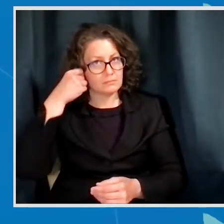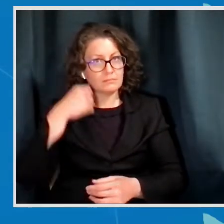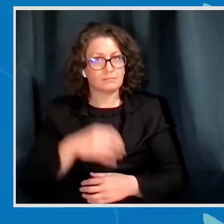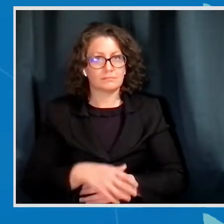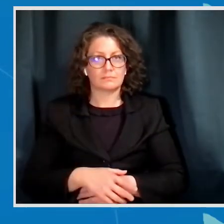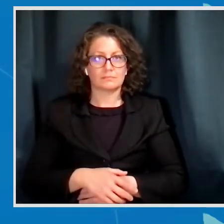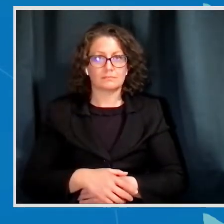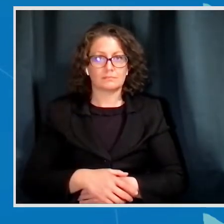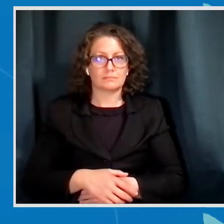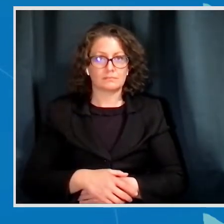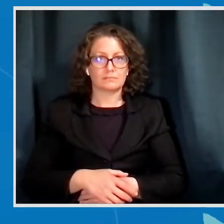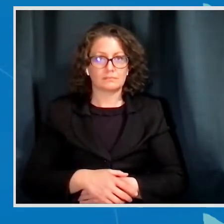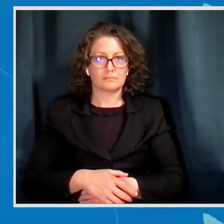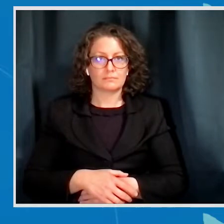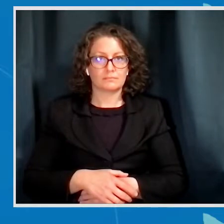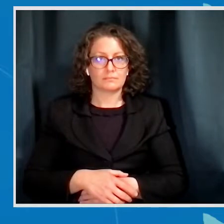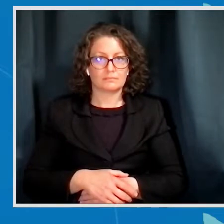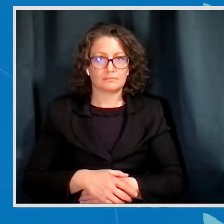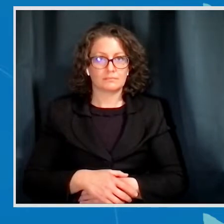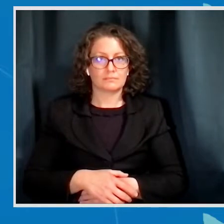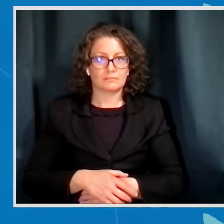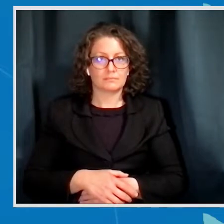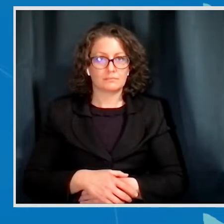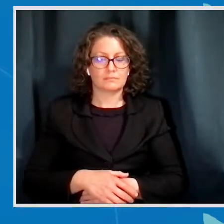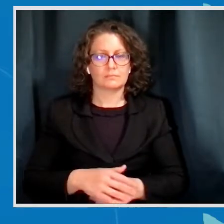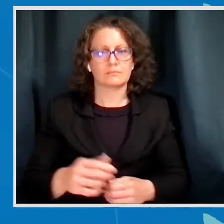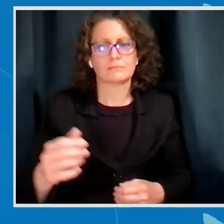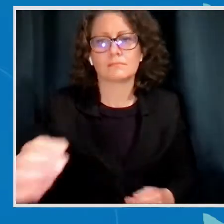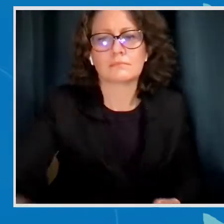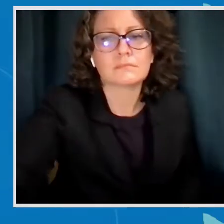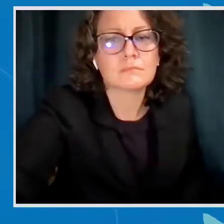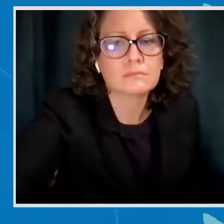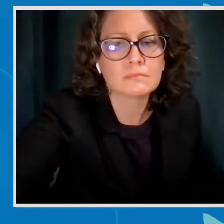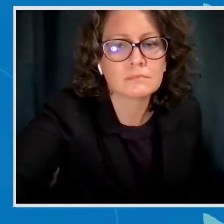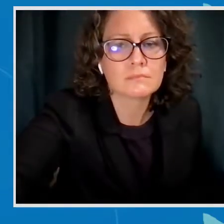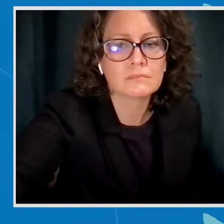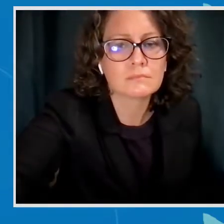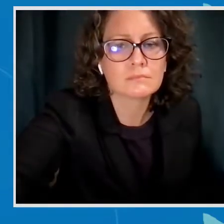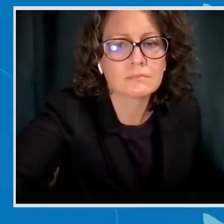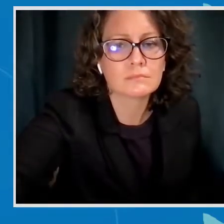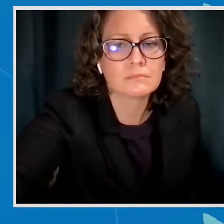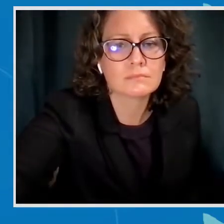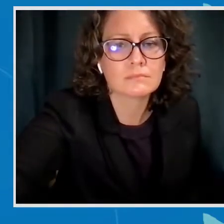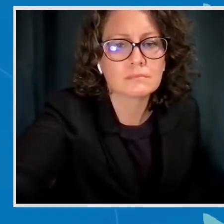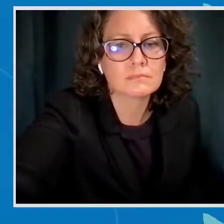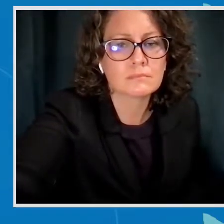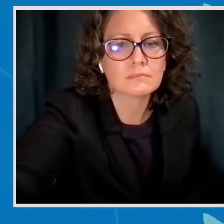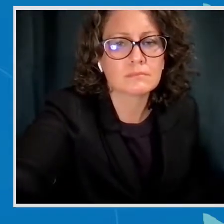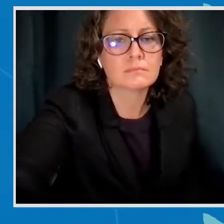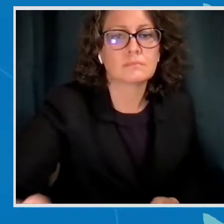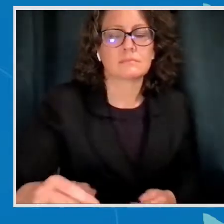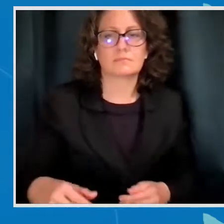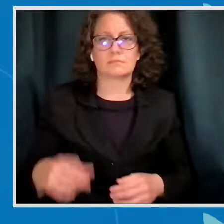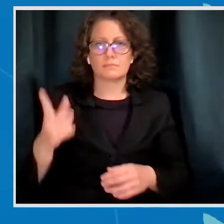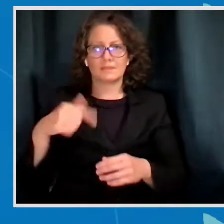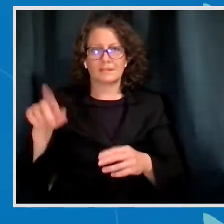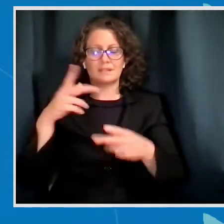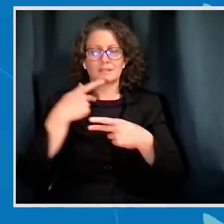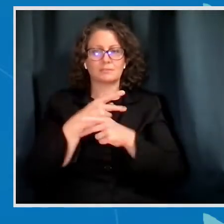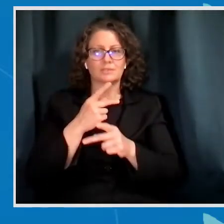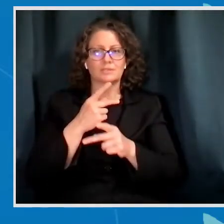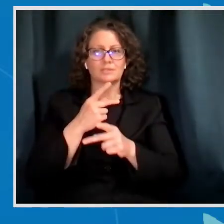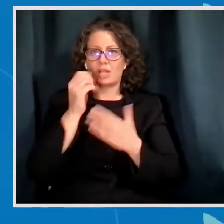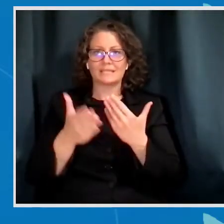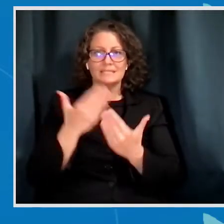Hello again, everyone. Before we get started, I want to do another quick shout out. These productions are not easy to put